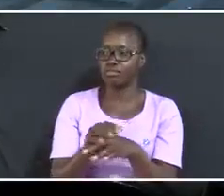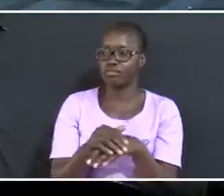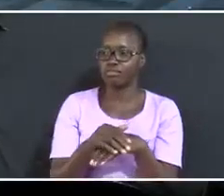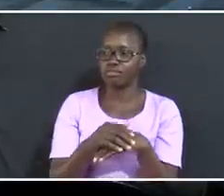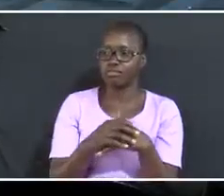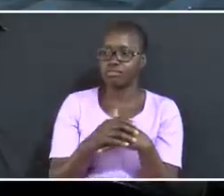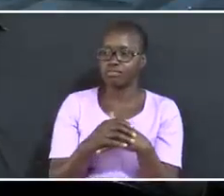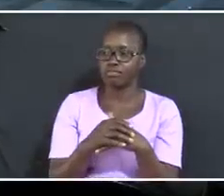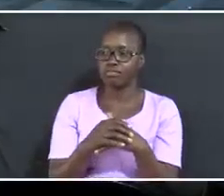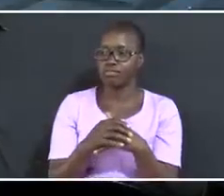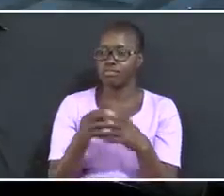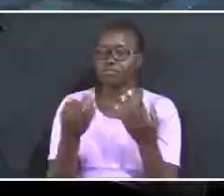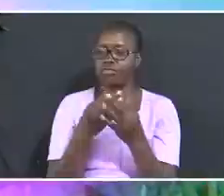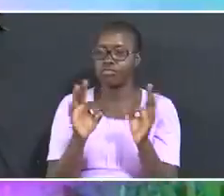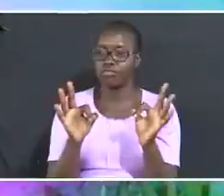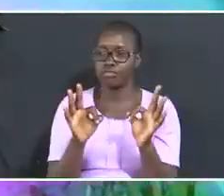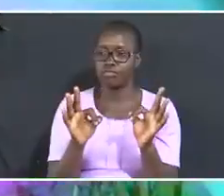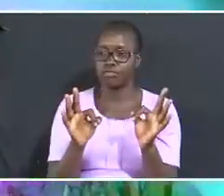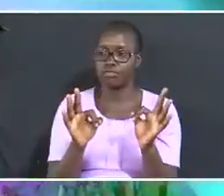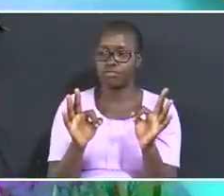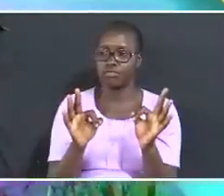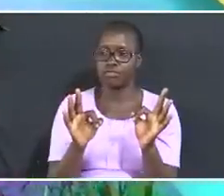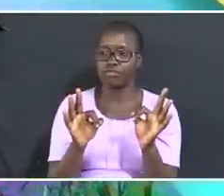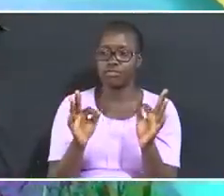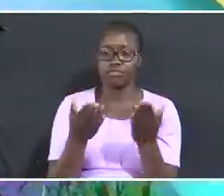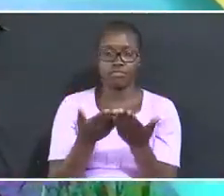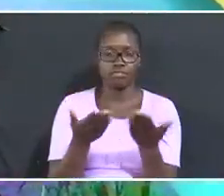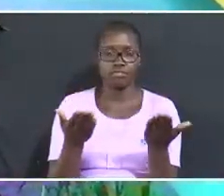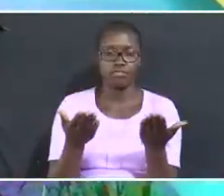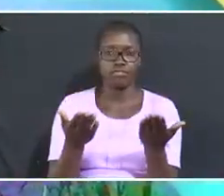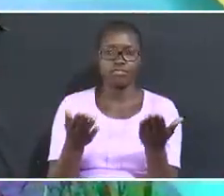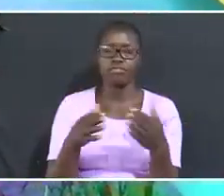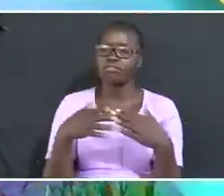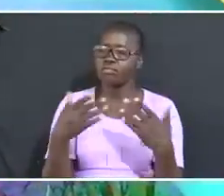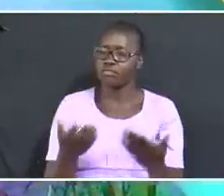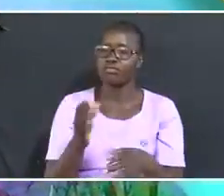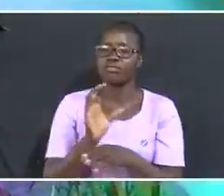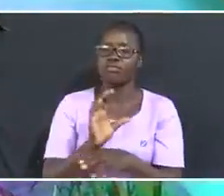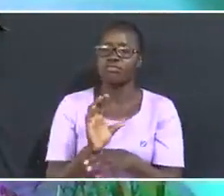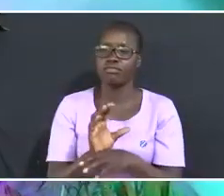You see religious freedom here? They are here. How the church